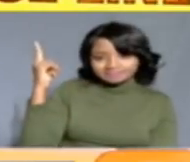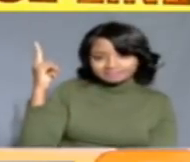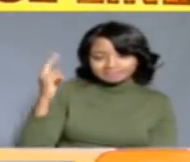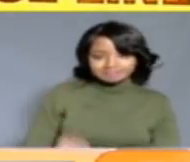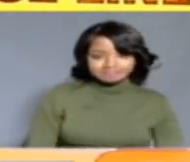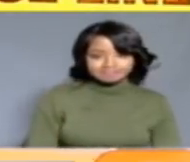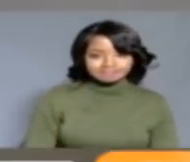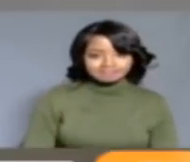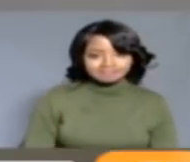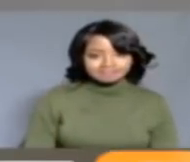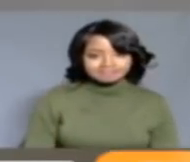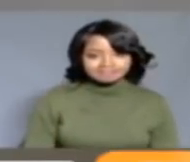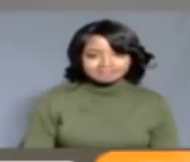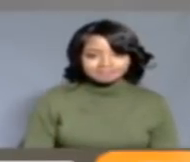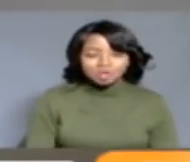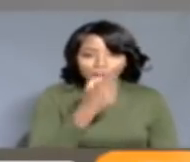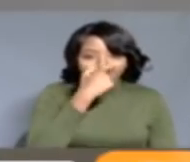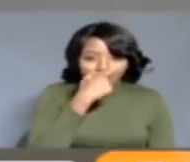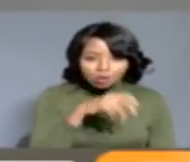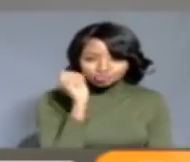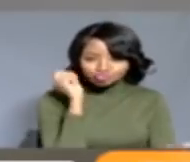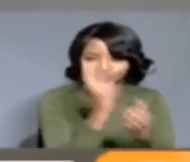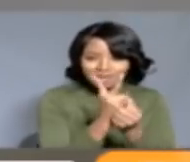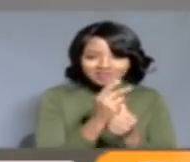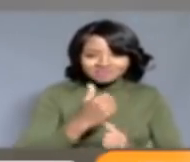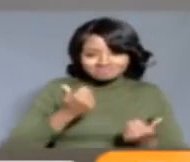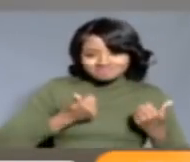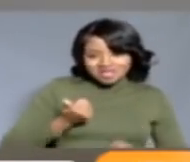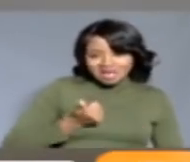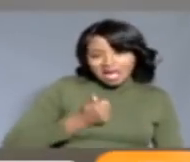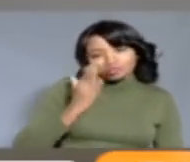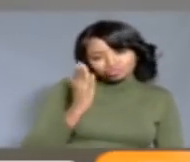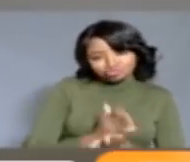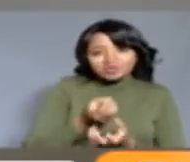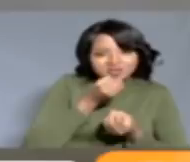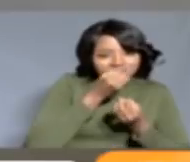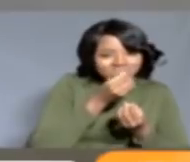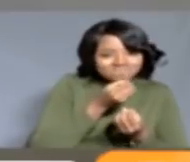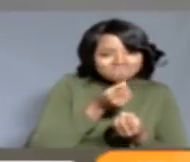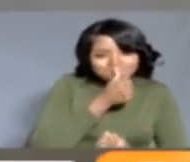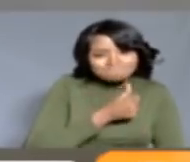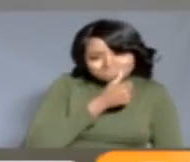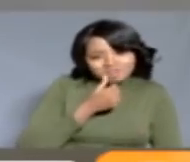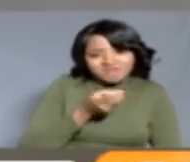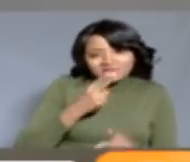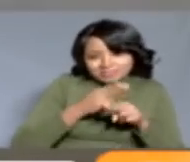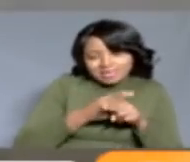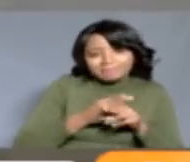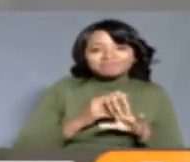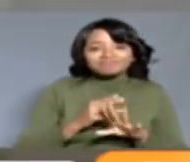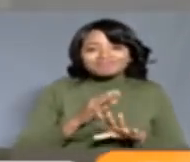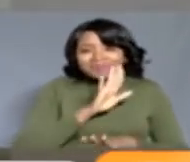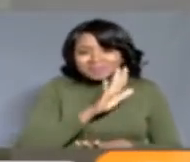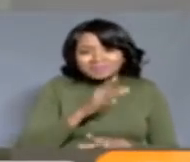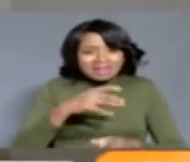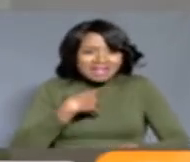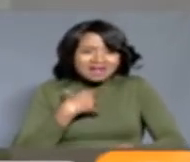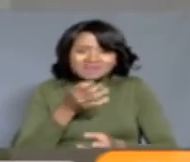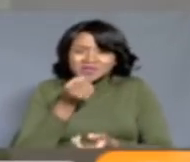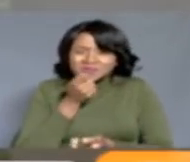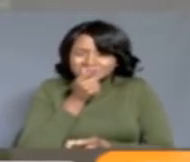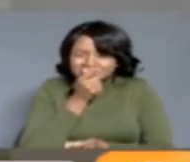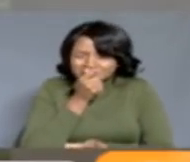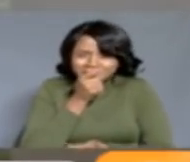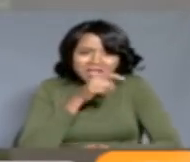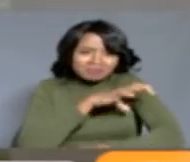details. A 12-year-old girl whose identity we will conceal bears severe wounds that have kept her out of school.